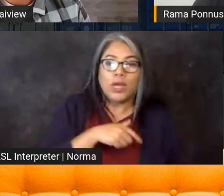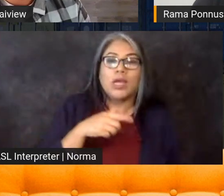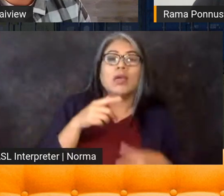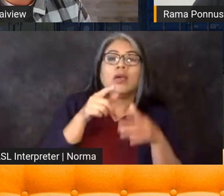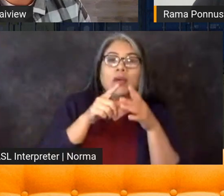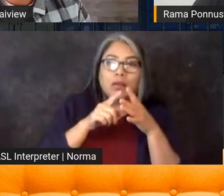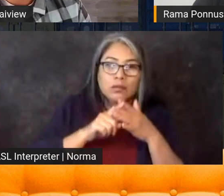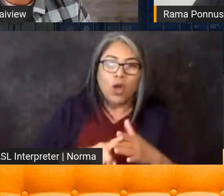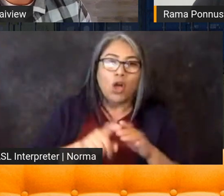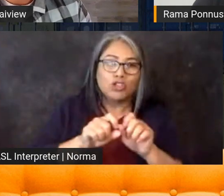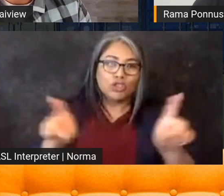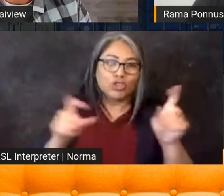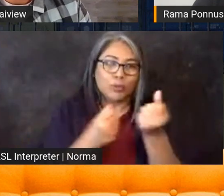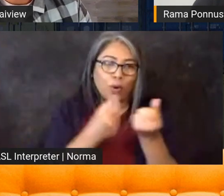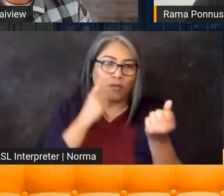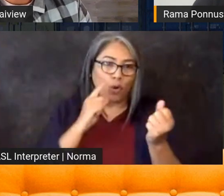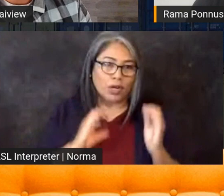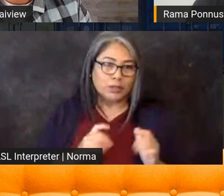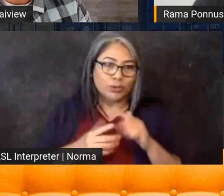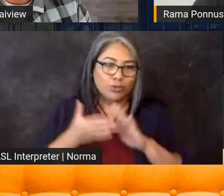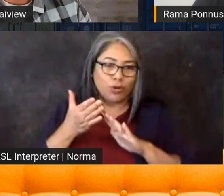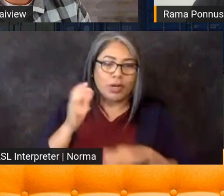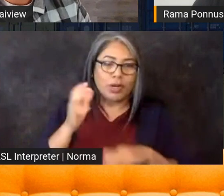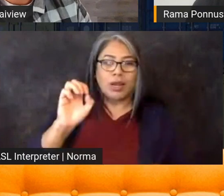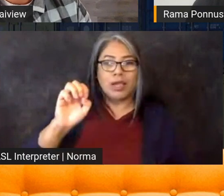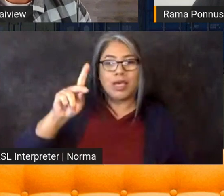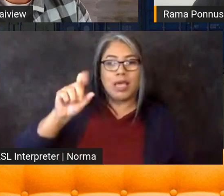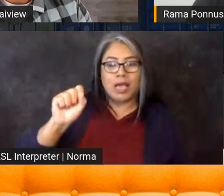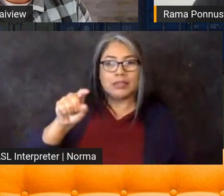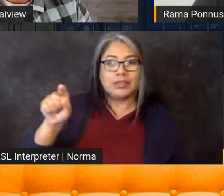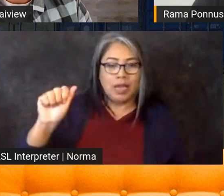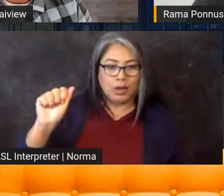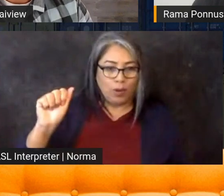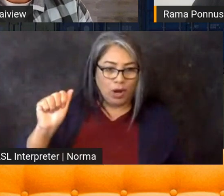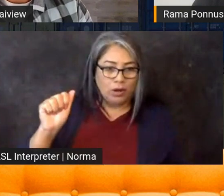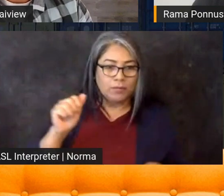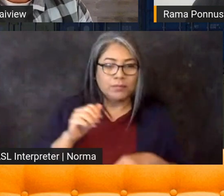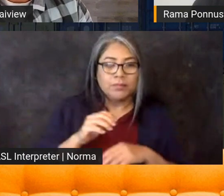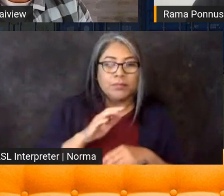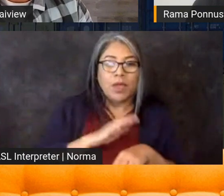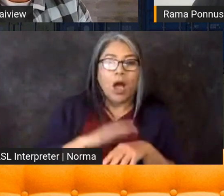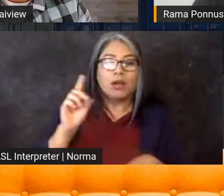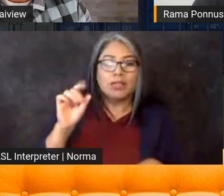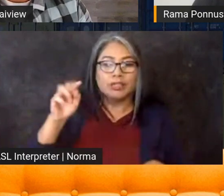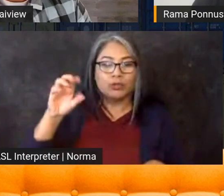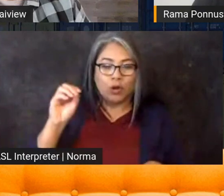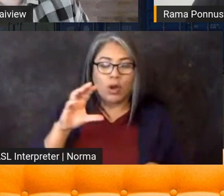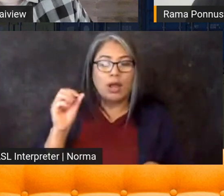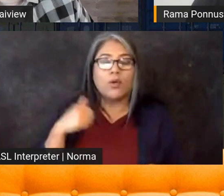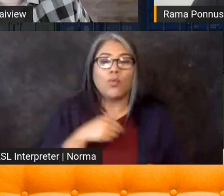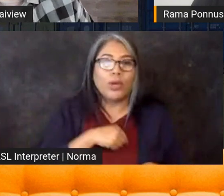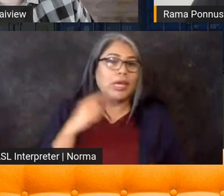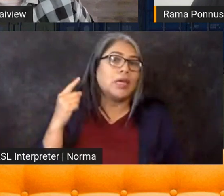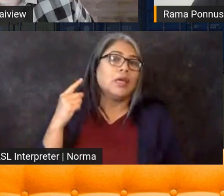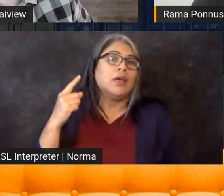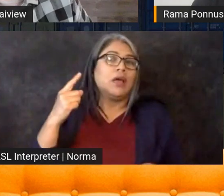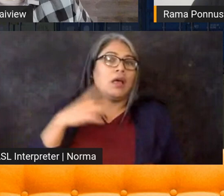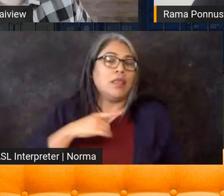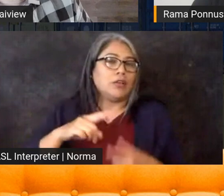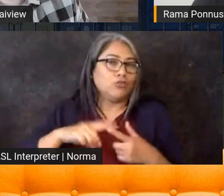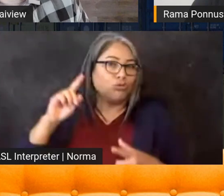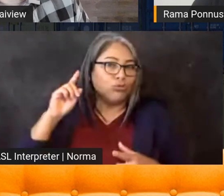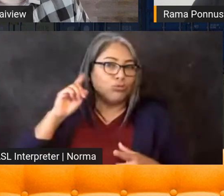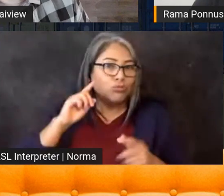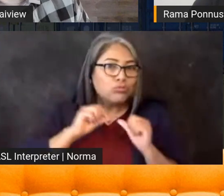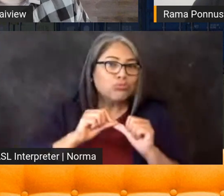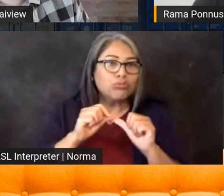for customers to run EKS Anywhere on vSphere in their data centers. And we've continued to hear from customers, with different use cases that